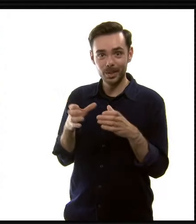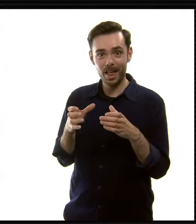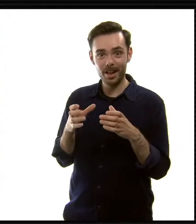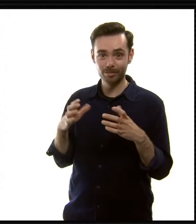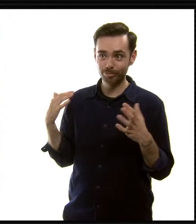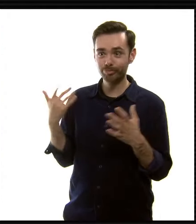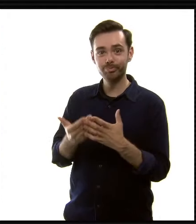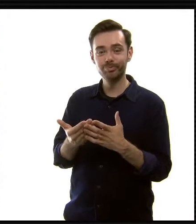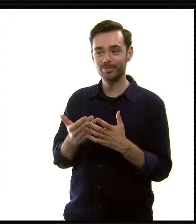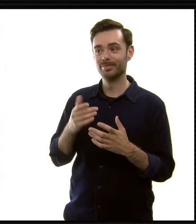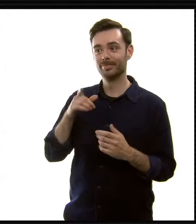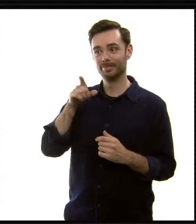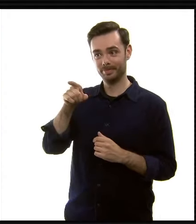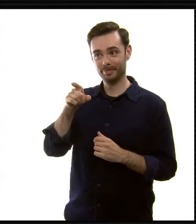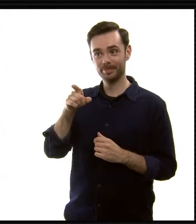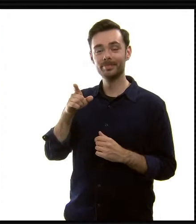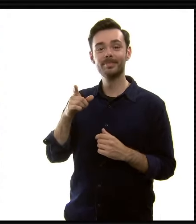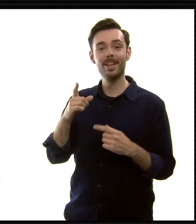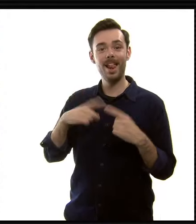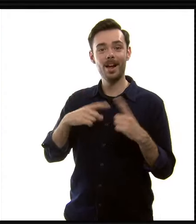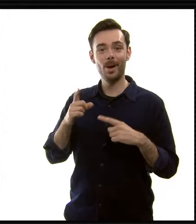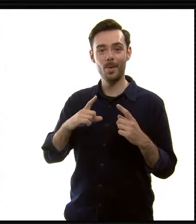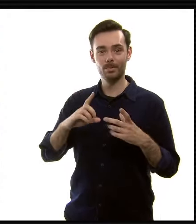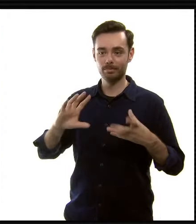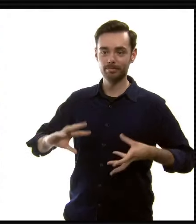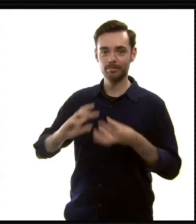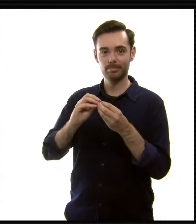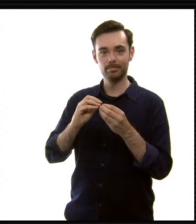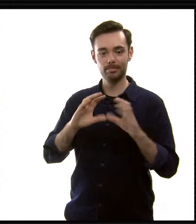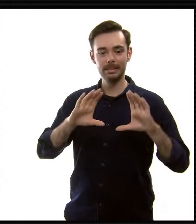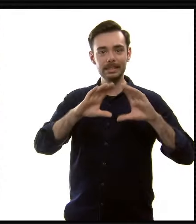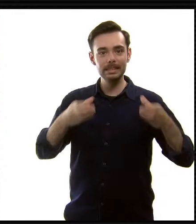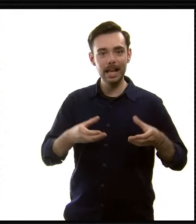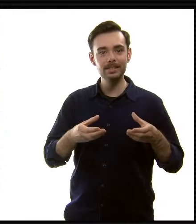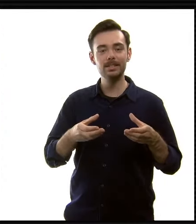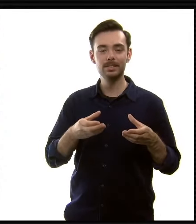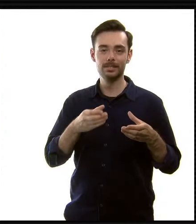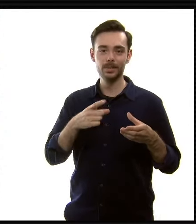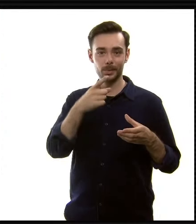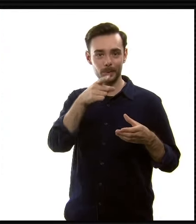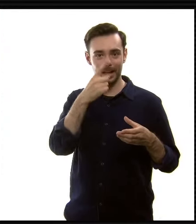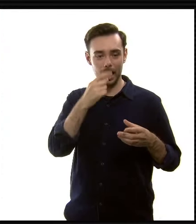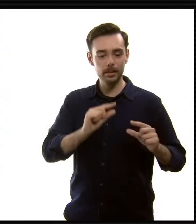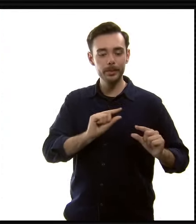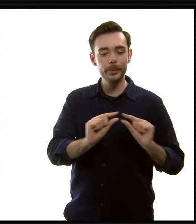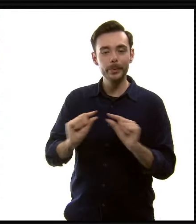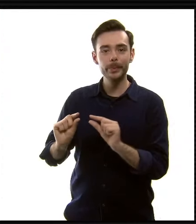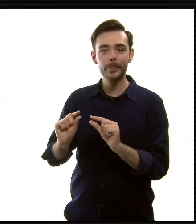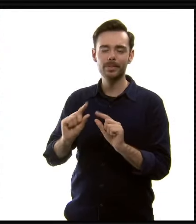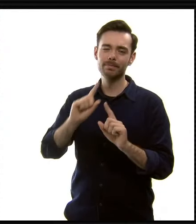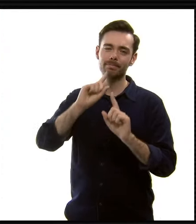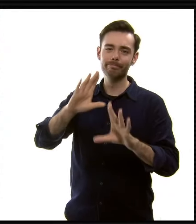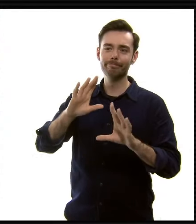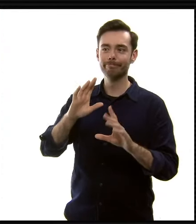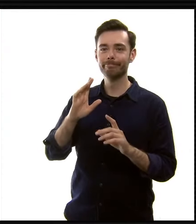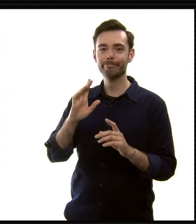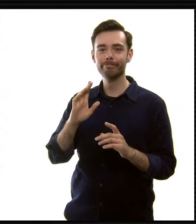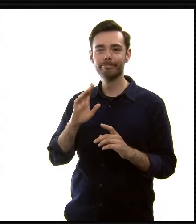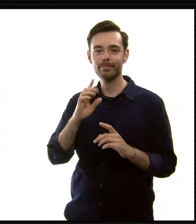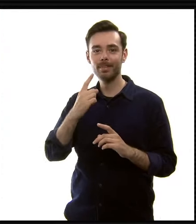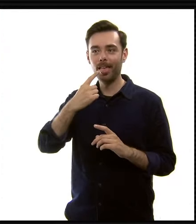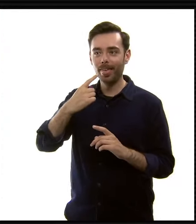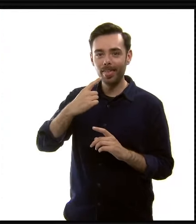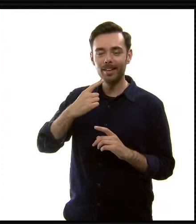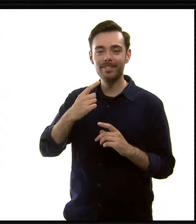the LEGO art team have developed a set that gives you the chance to recreate the band's famous tongue logo in brick form. There might even be a